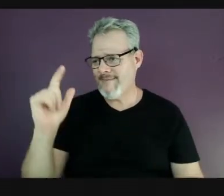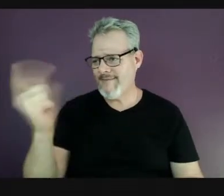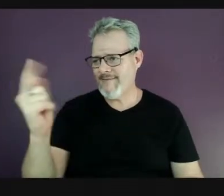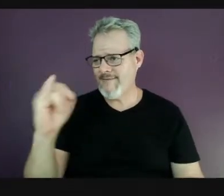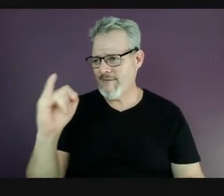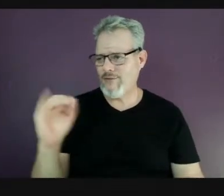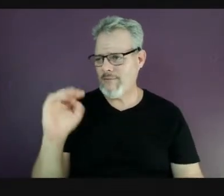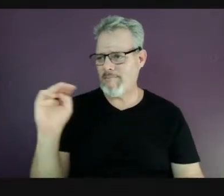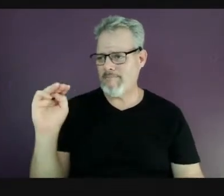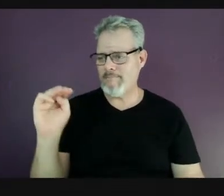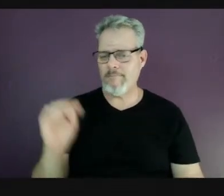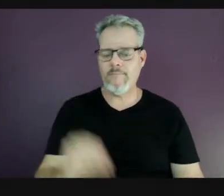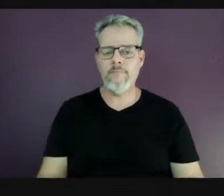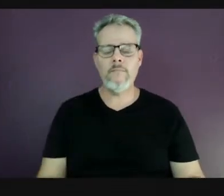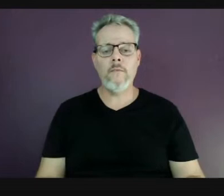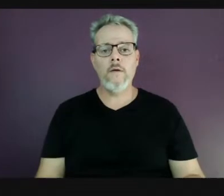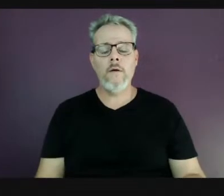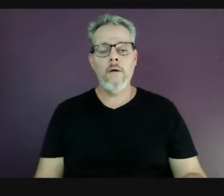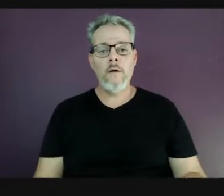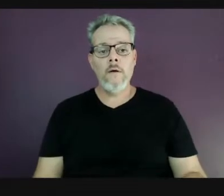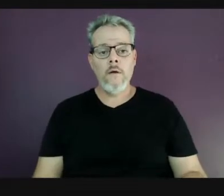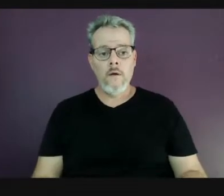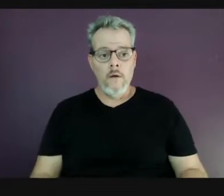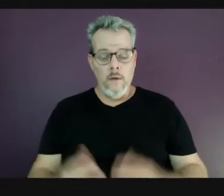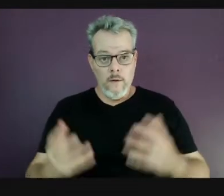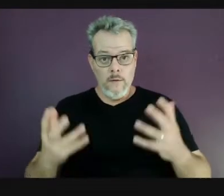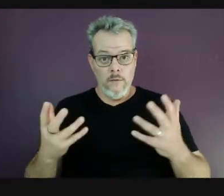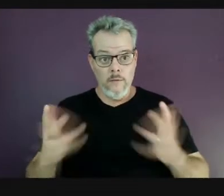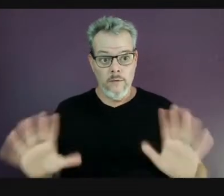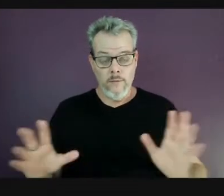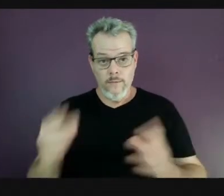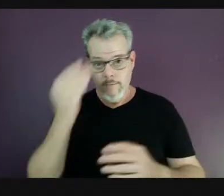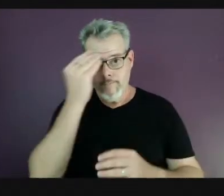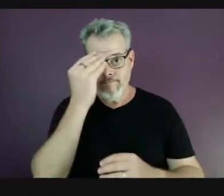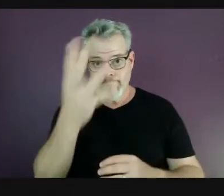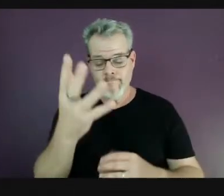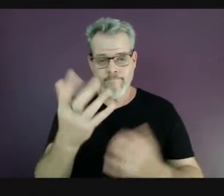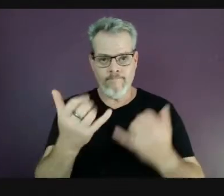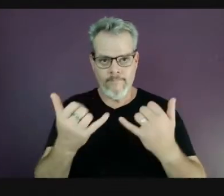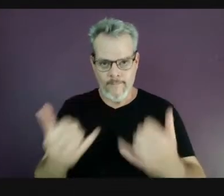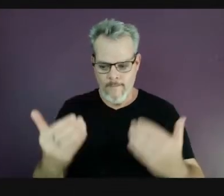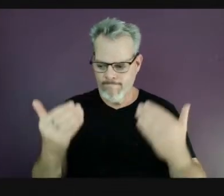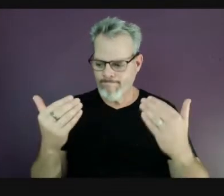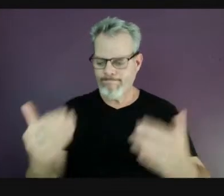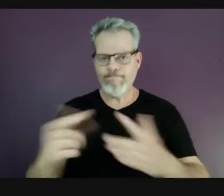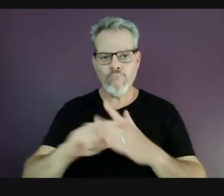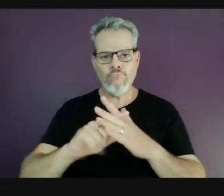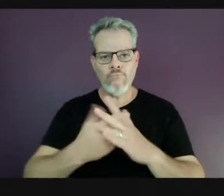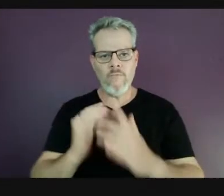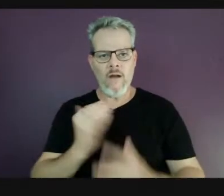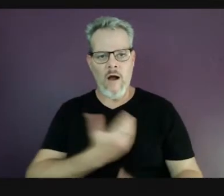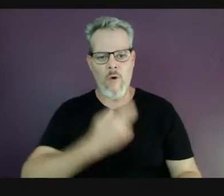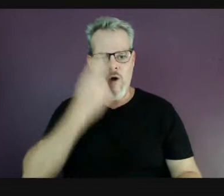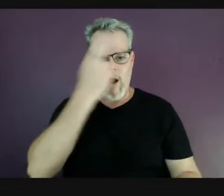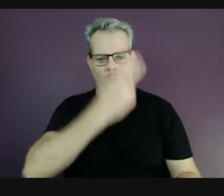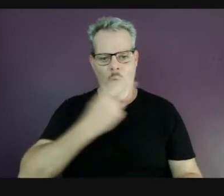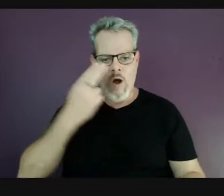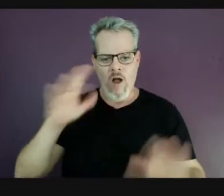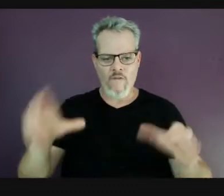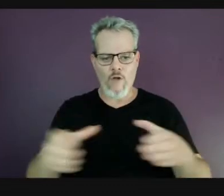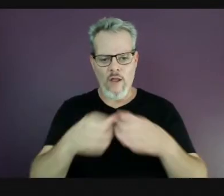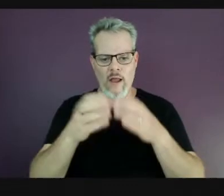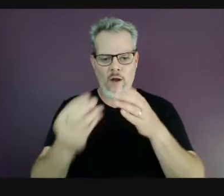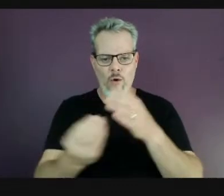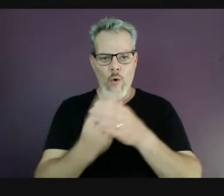so that said, we can get into our Hawaiian volcano summary here. So let me